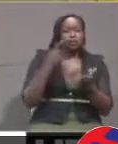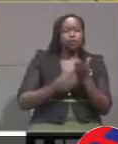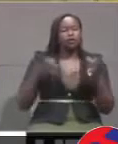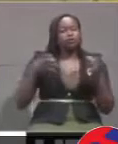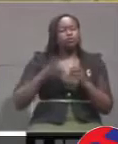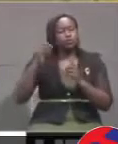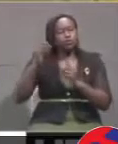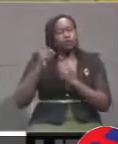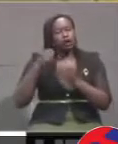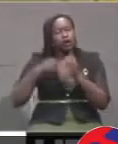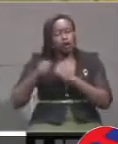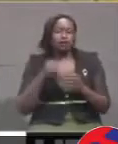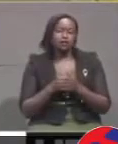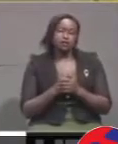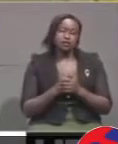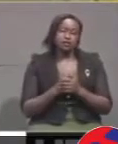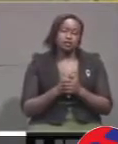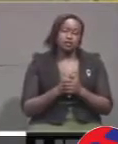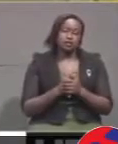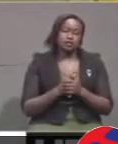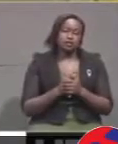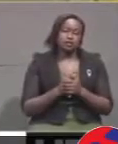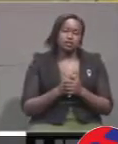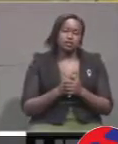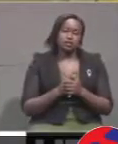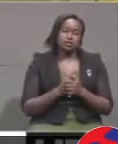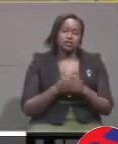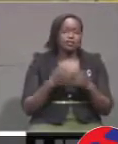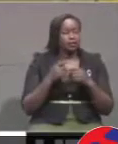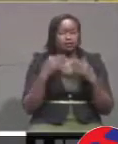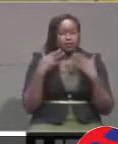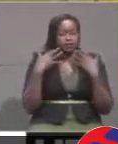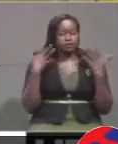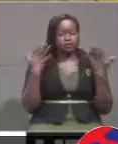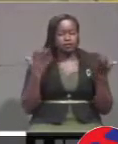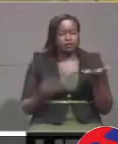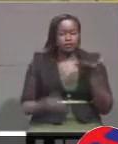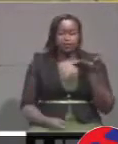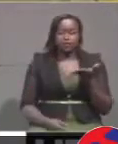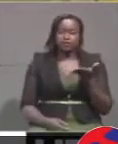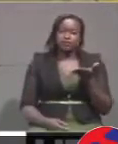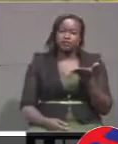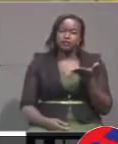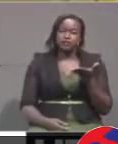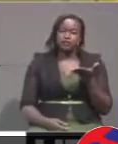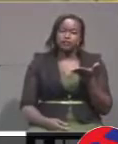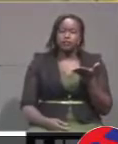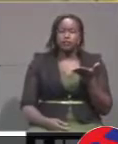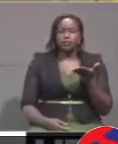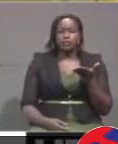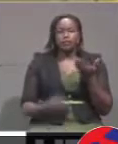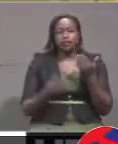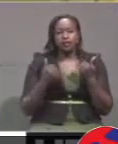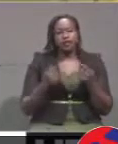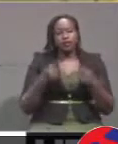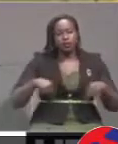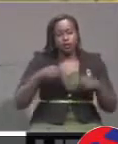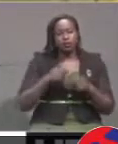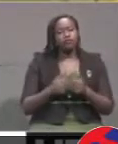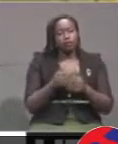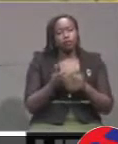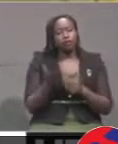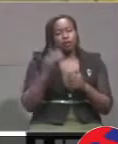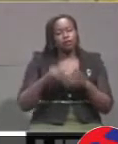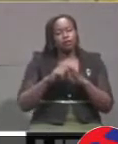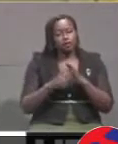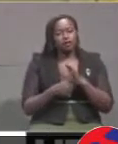MP. She went to court. Exactly. She did go to court. She went to court. We didn't see what they the did. Compensation. The compensation.